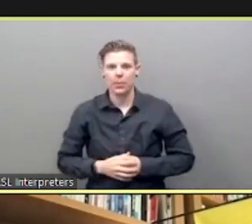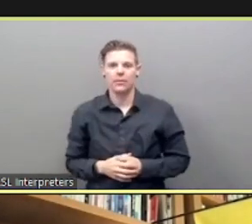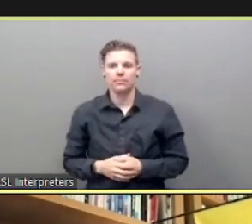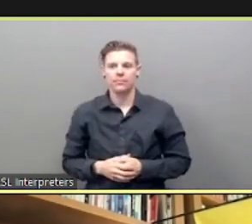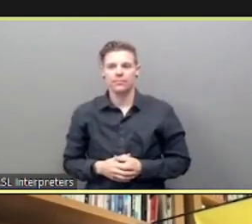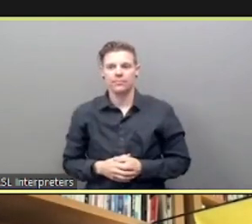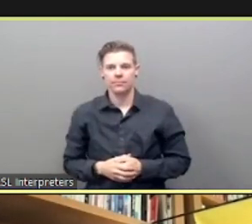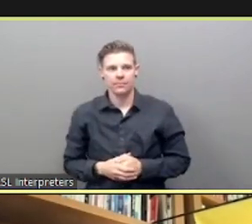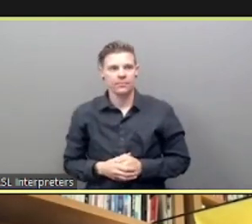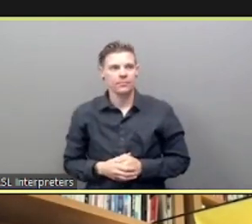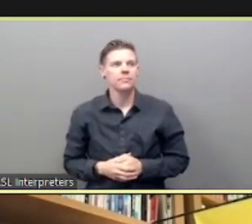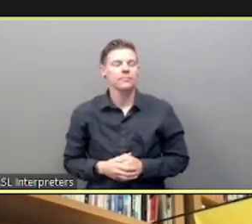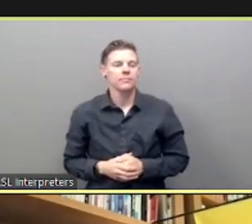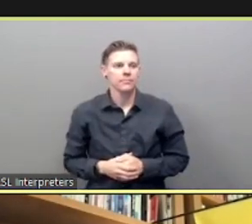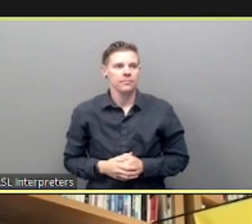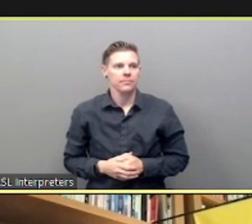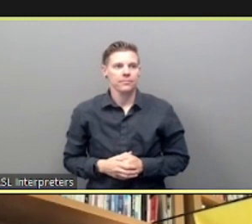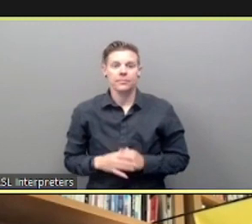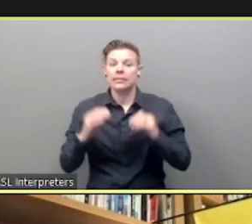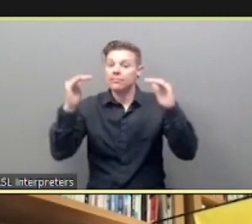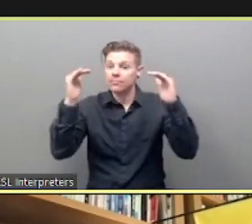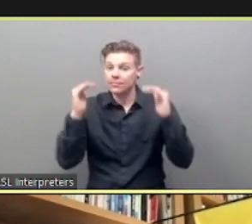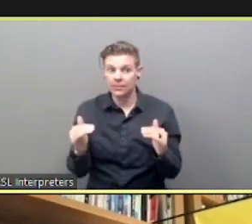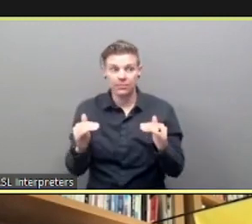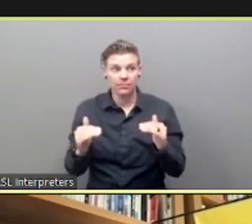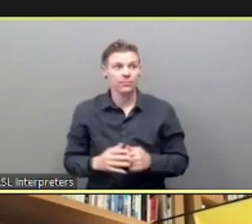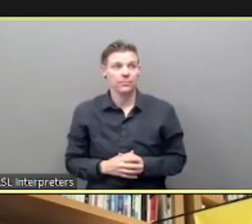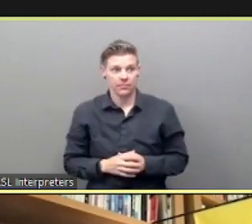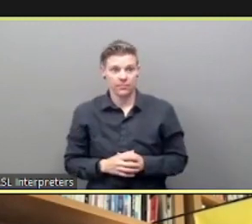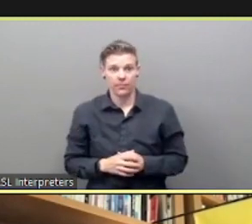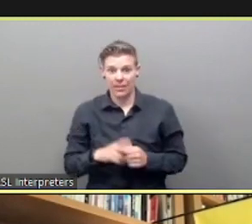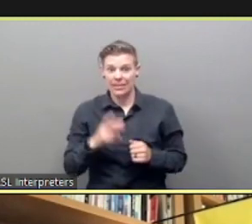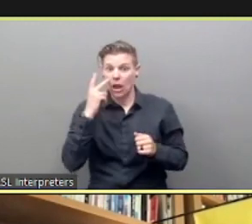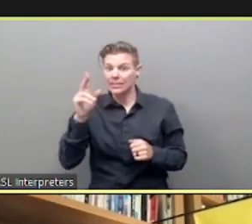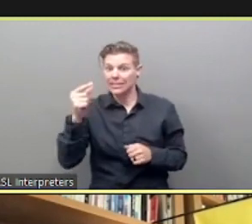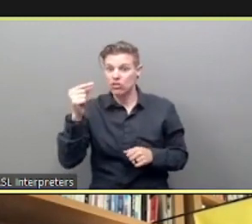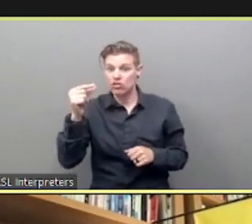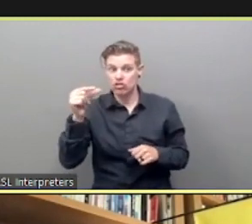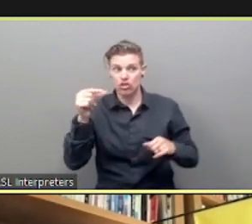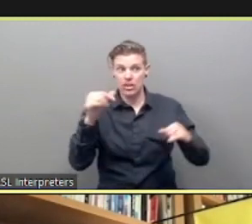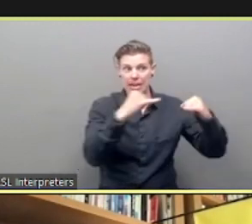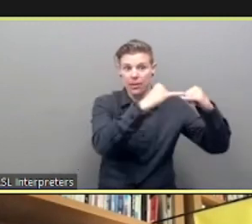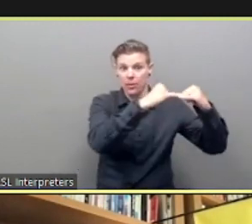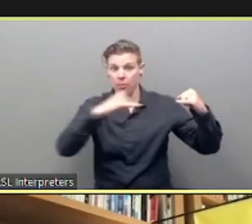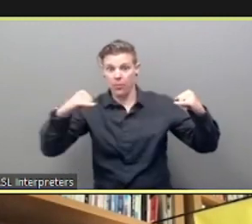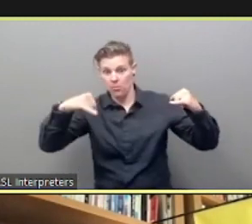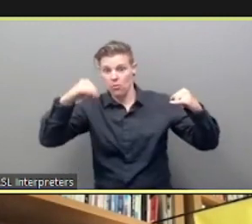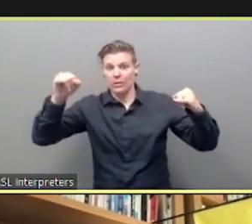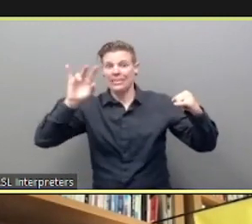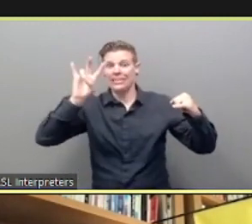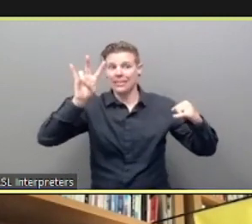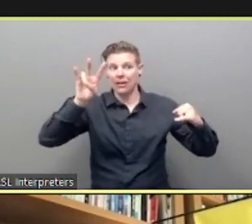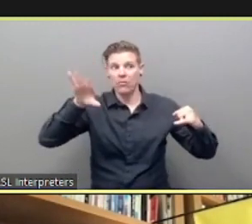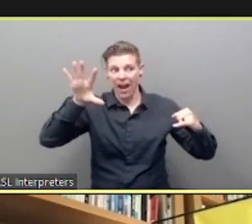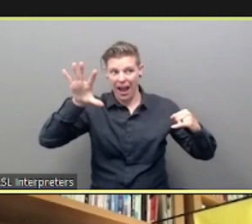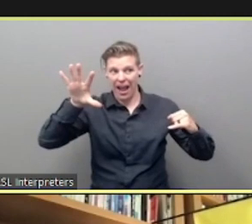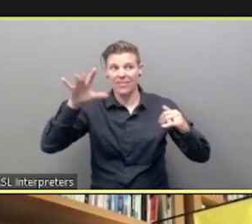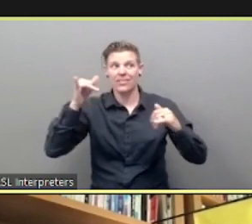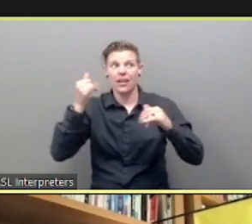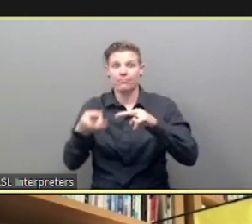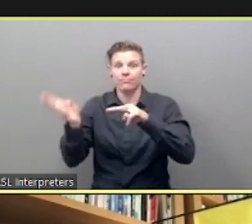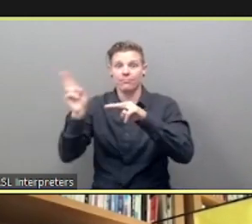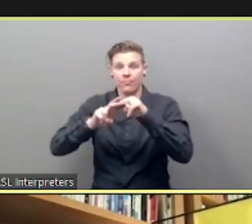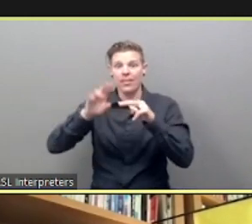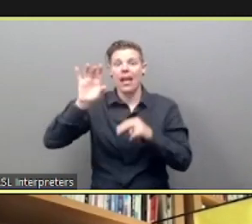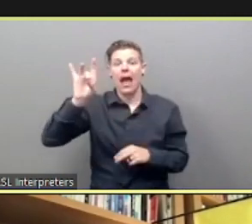In addition, we're back above the 7.5 target for test positivity. Usually what that